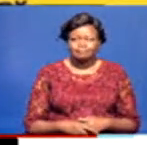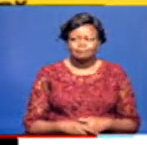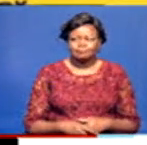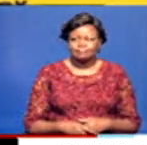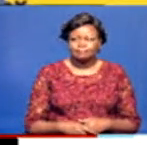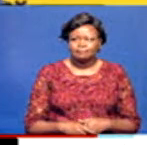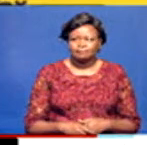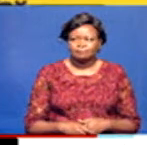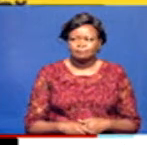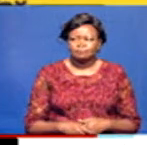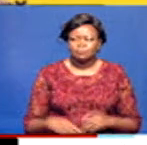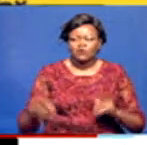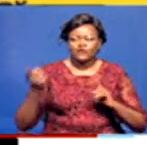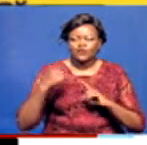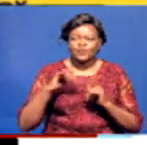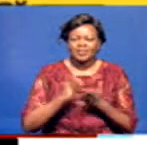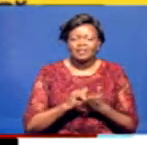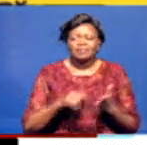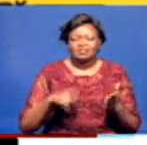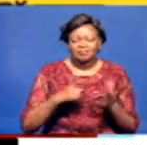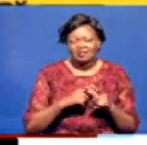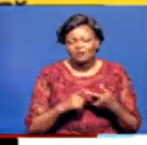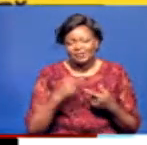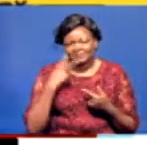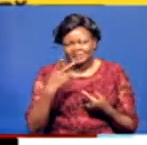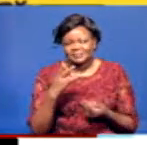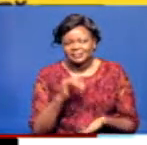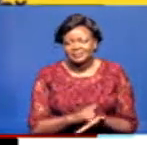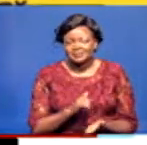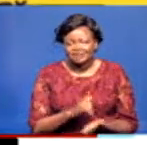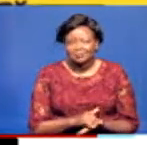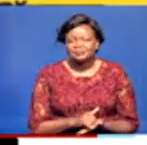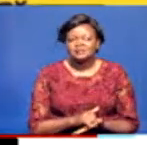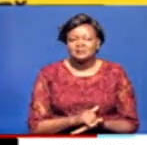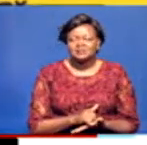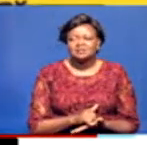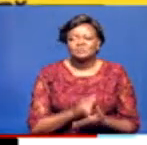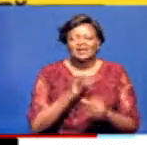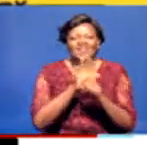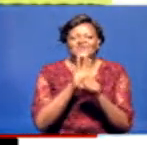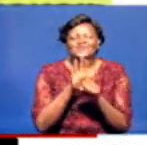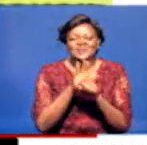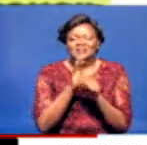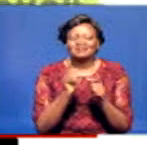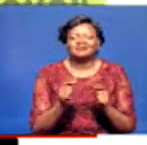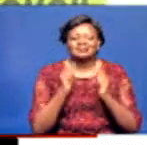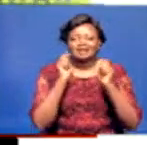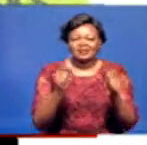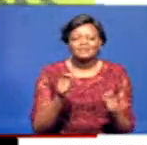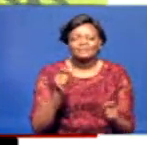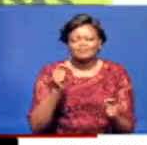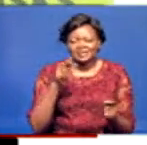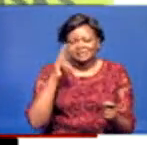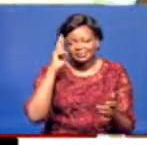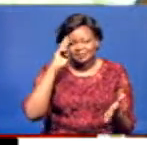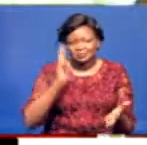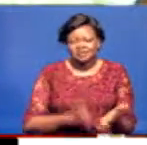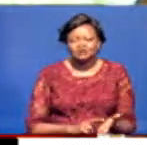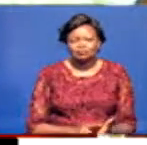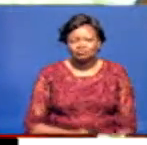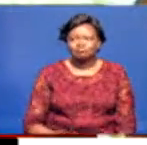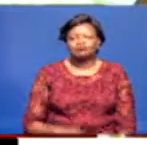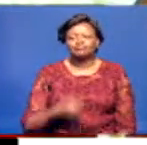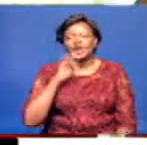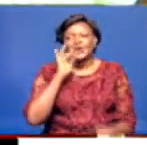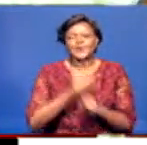from that, we have actually seen so many talents being discovered. Mozart Bet also promised to